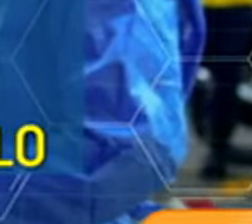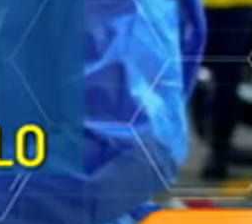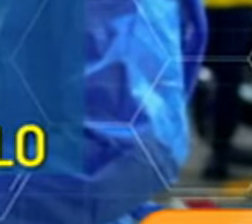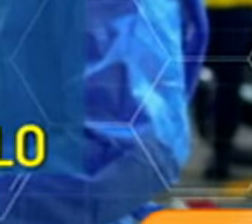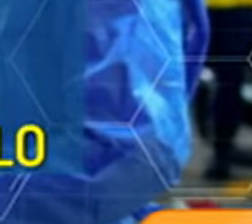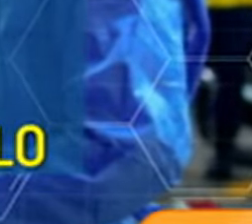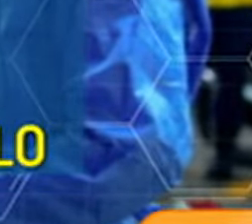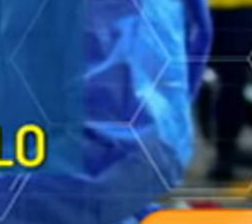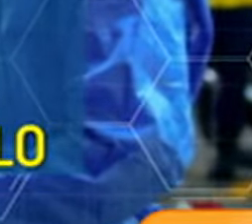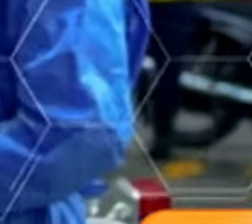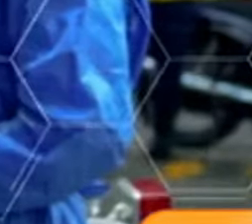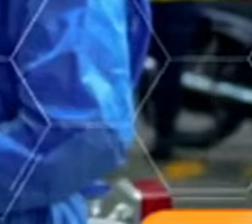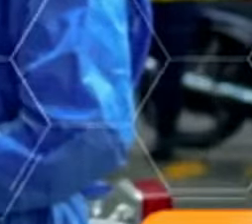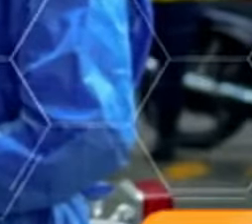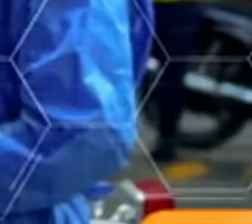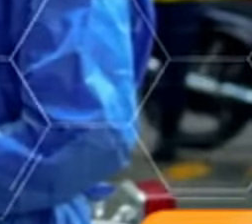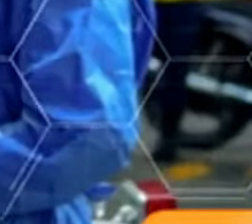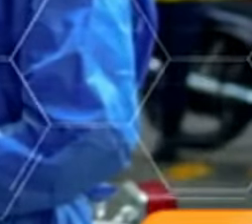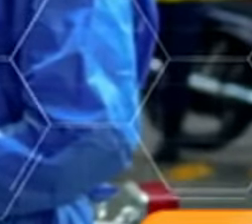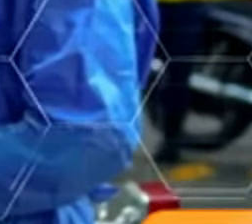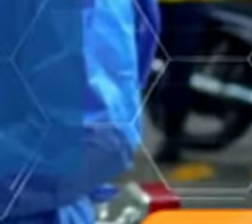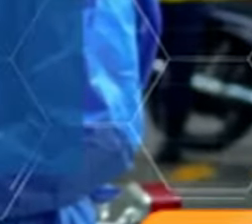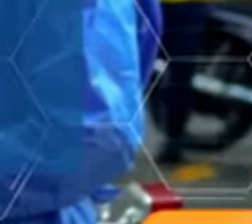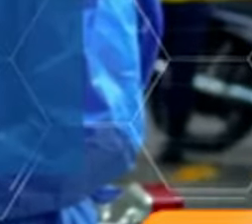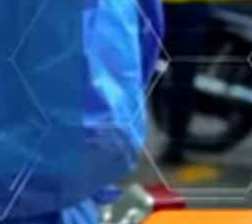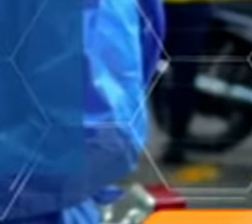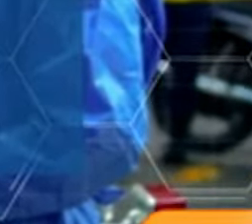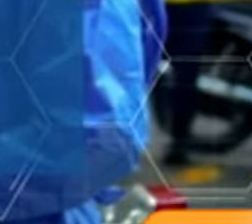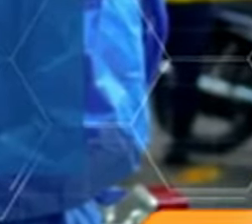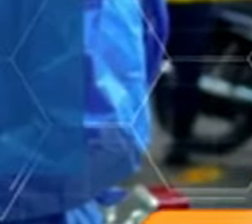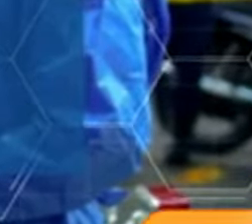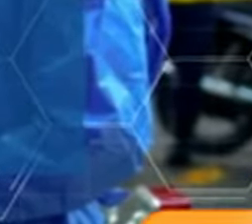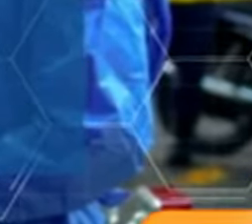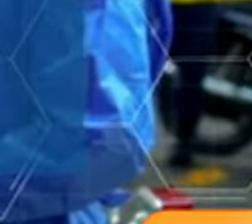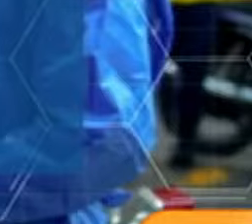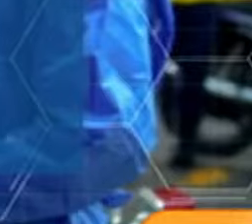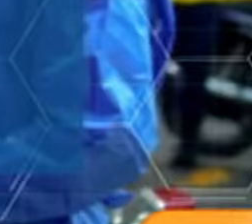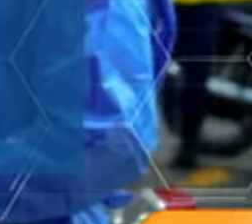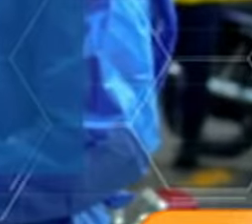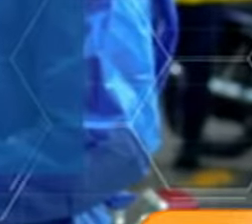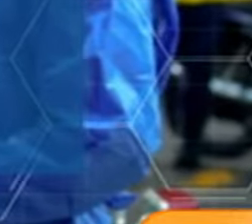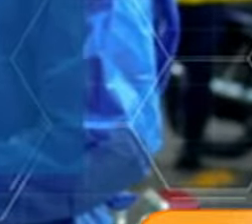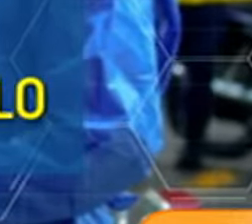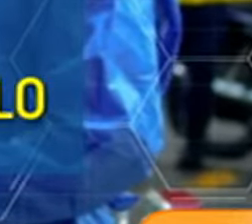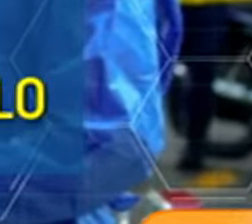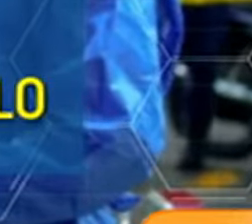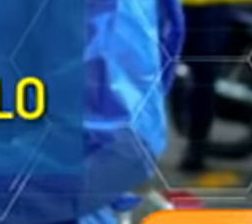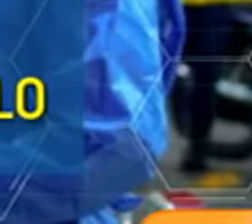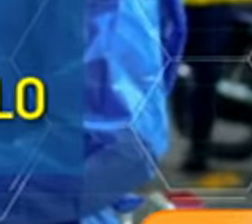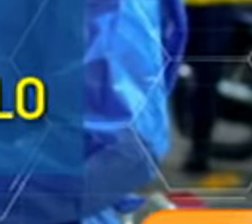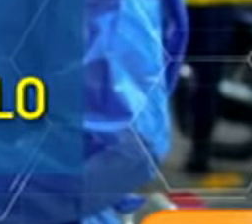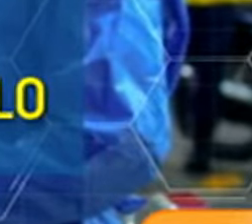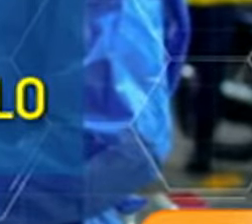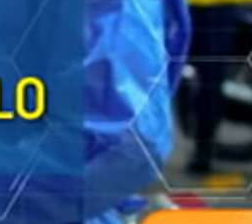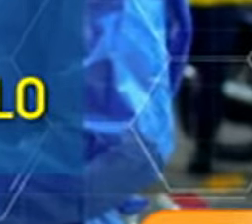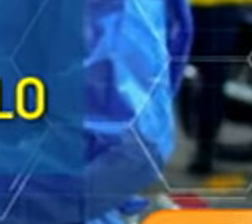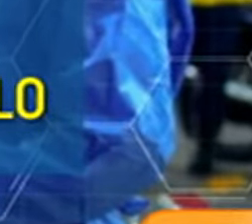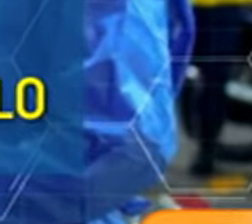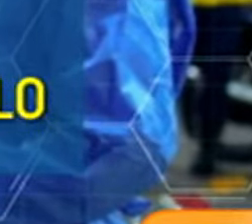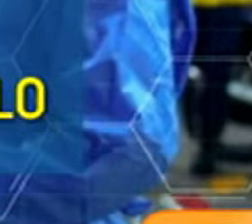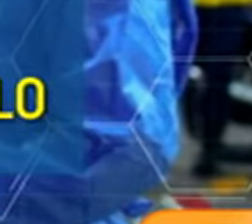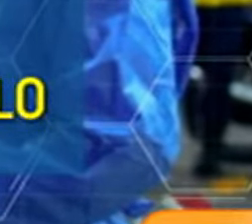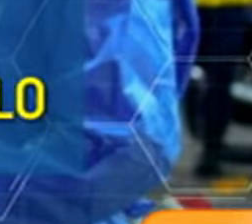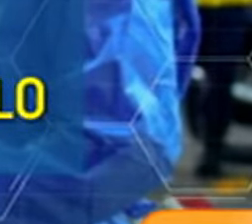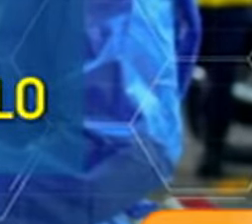General Pius Nyakundi says the move is in compliance with a court order which suspended the industrial action to pave way